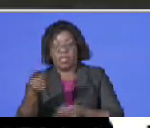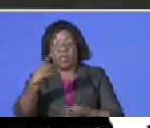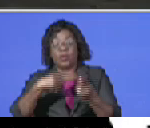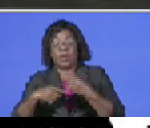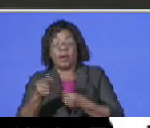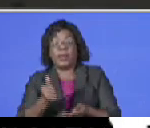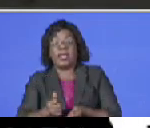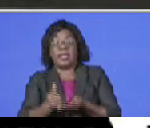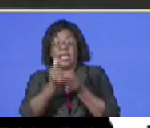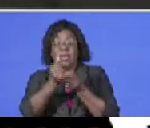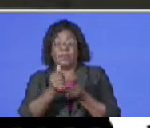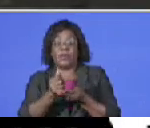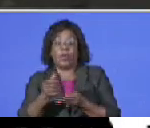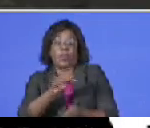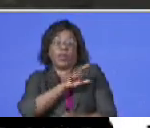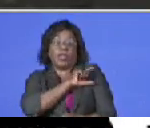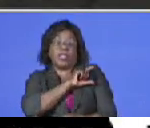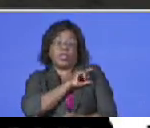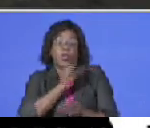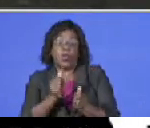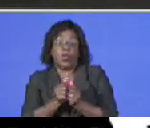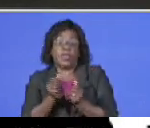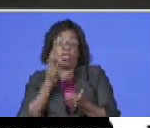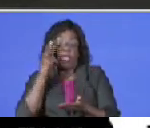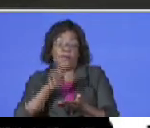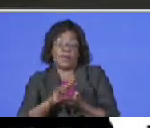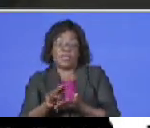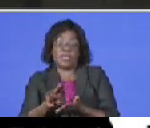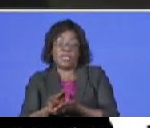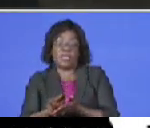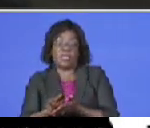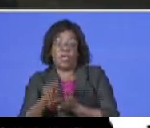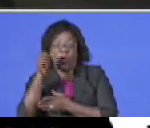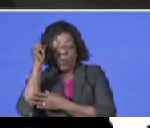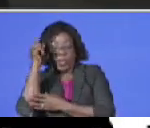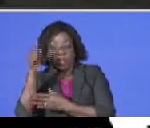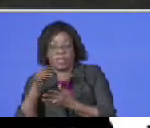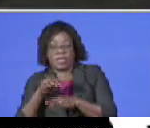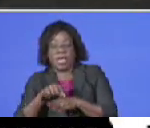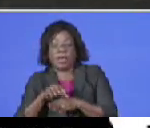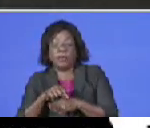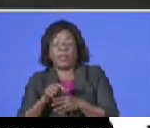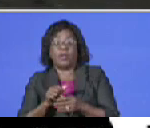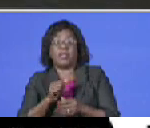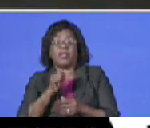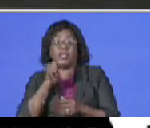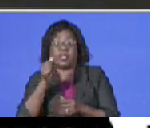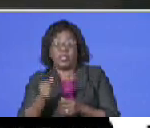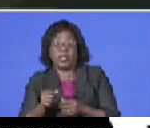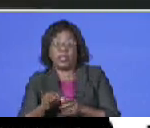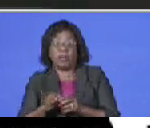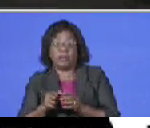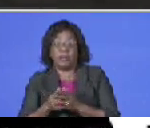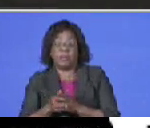forward and assist the police with the investigations. At this time, we're not certain of the age, so we can't comment in